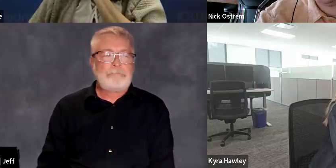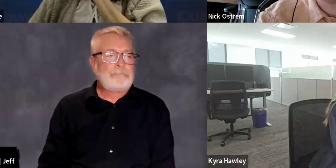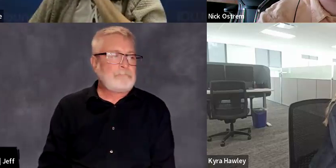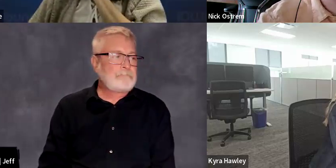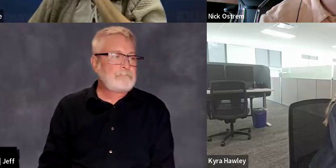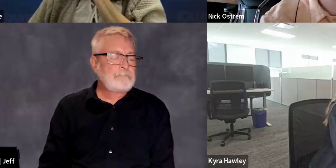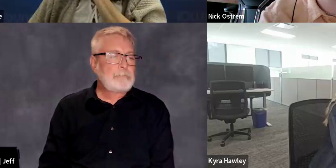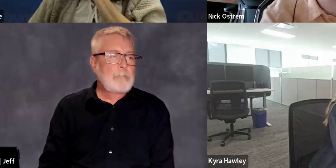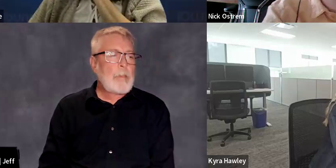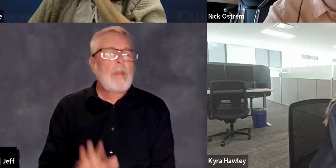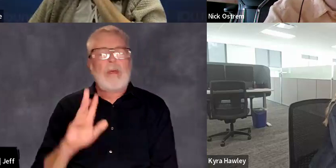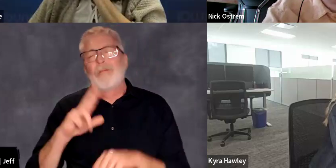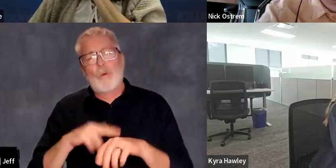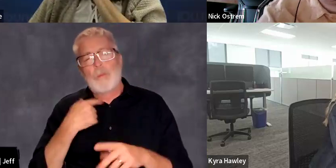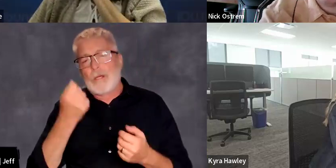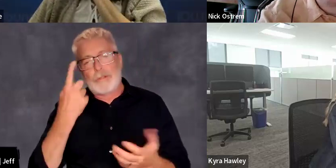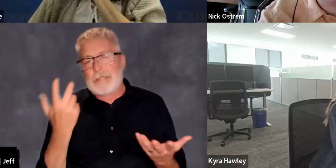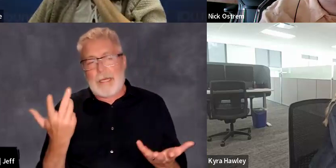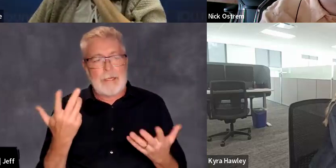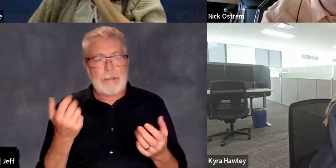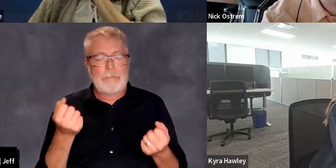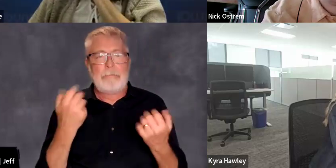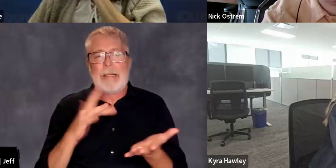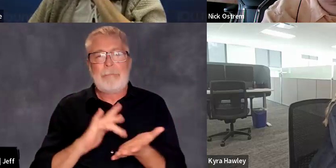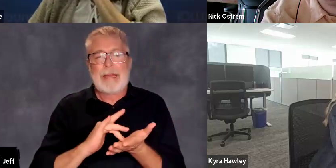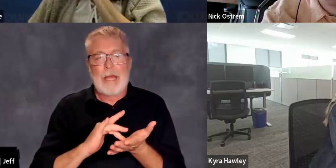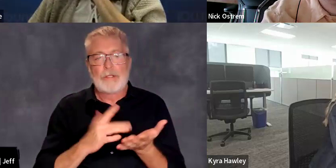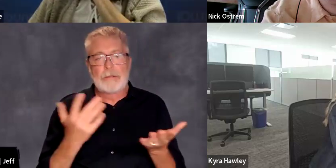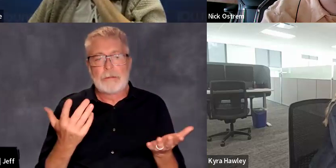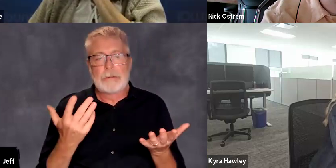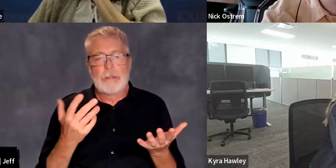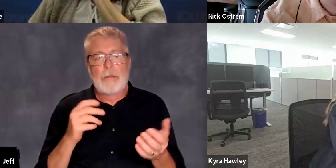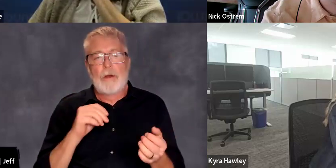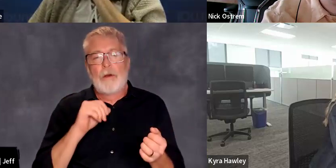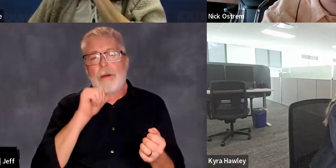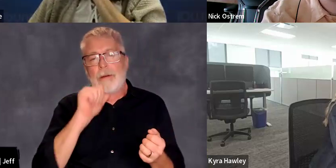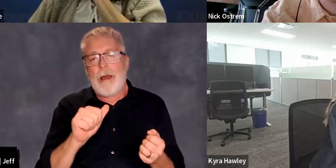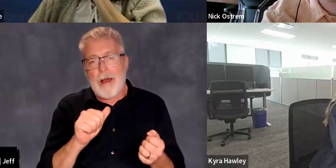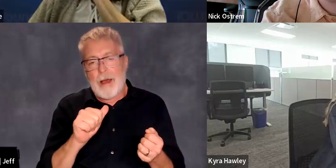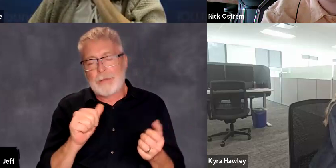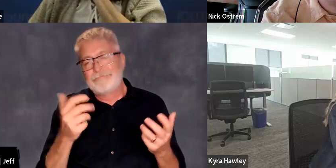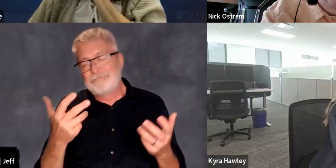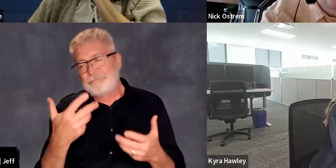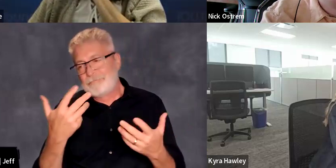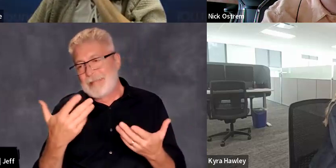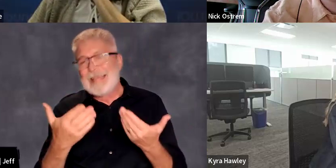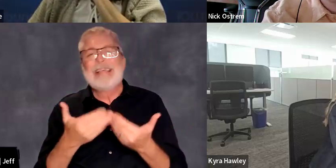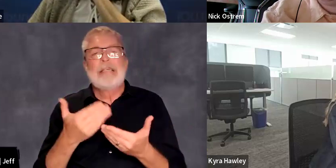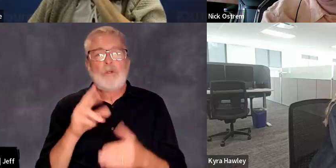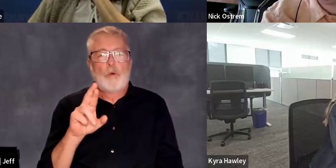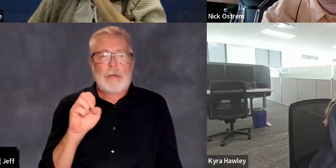Um, of course, we understand that there are also a lot of medications out there that are not as easy to